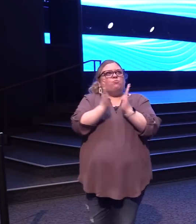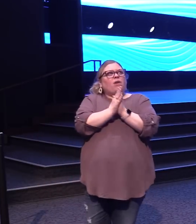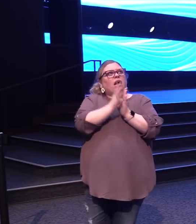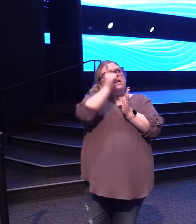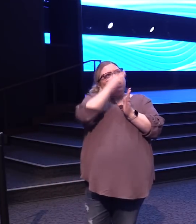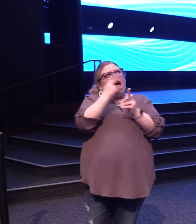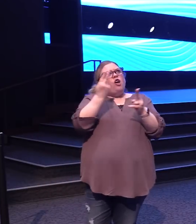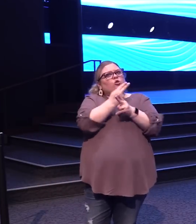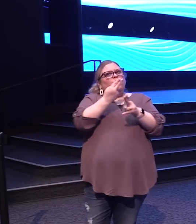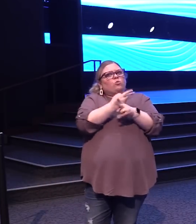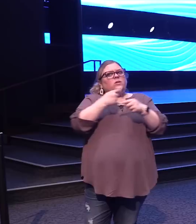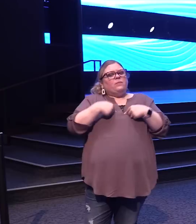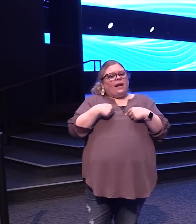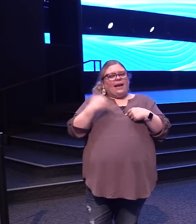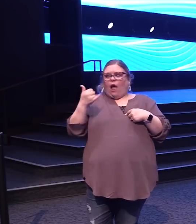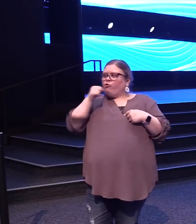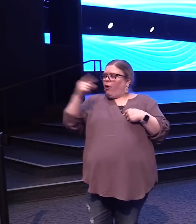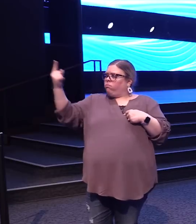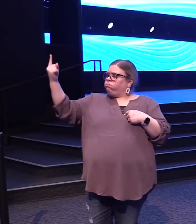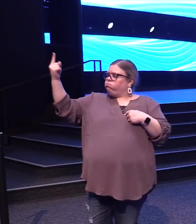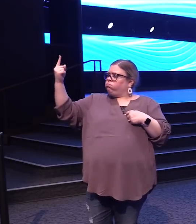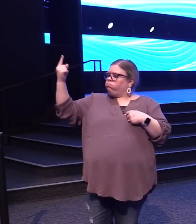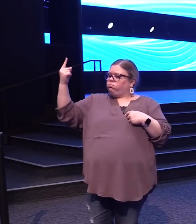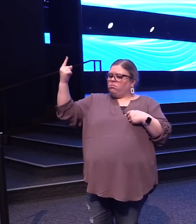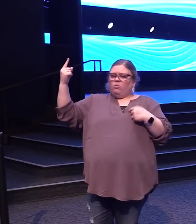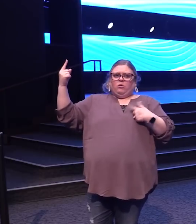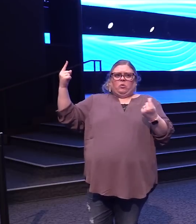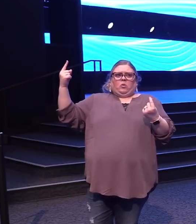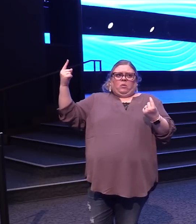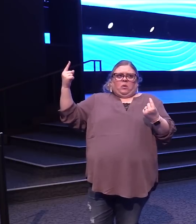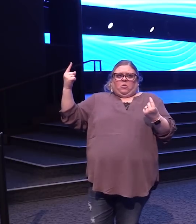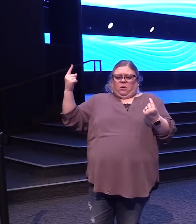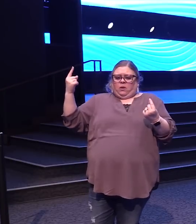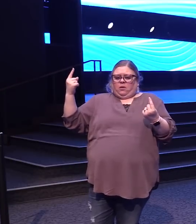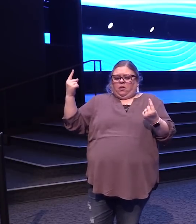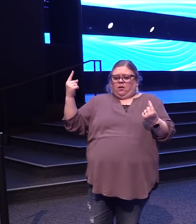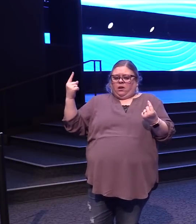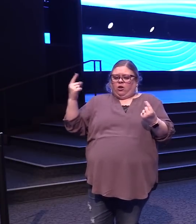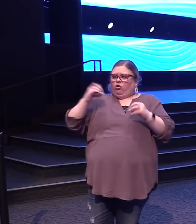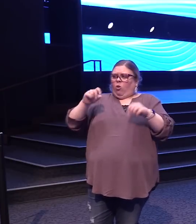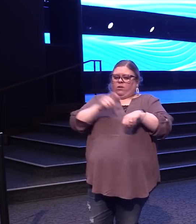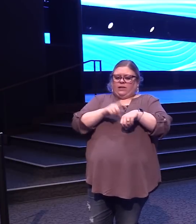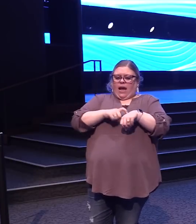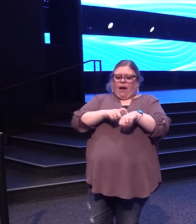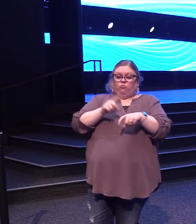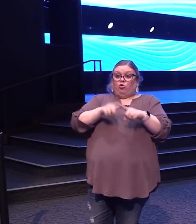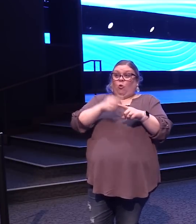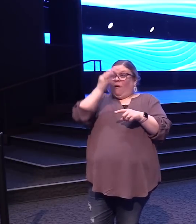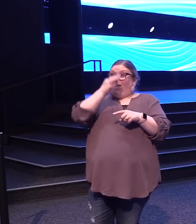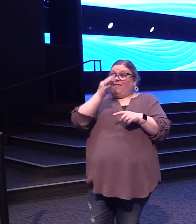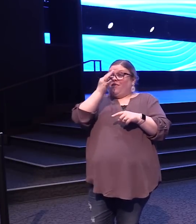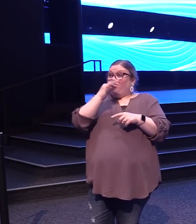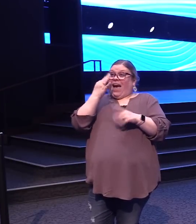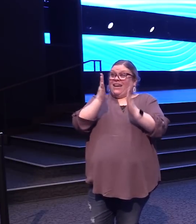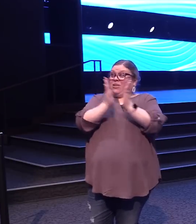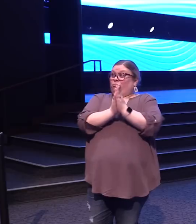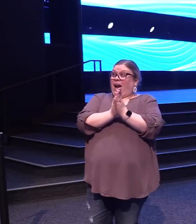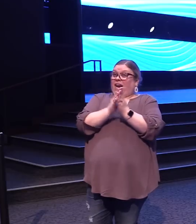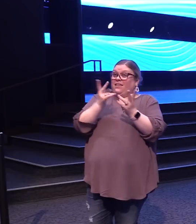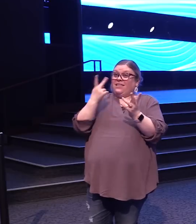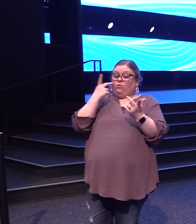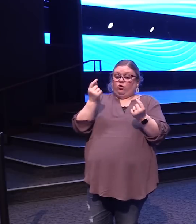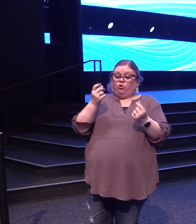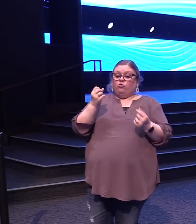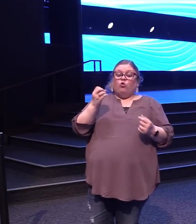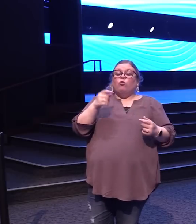now. And this girl is coming closer and closer. What do I do? What do I do? What do I do? No time to fast and pray.